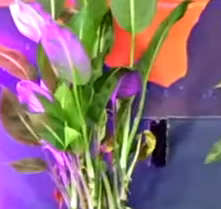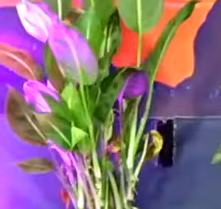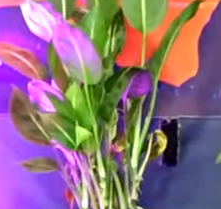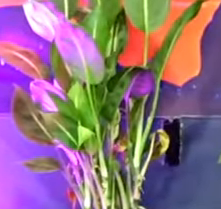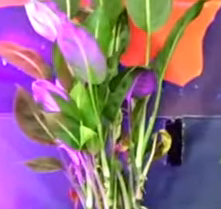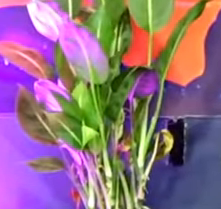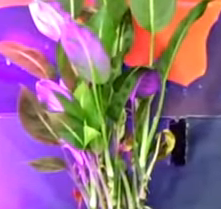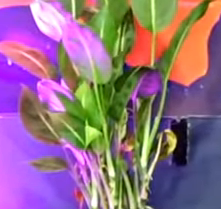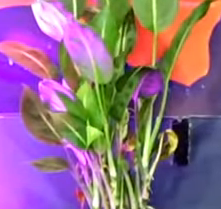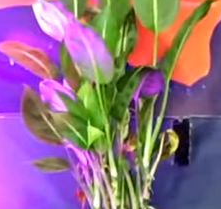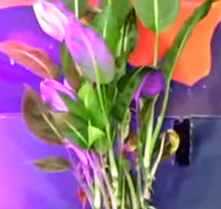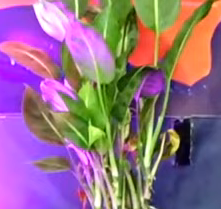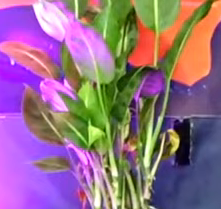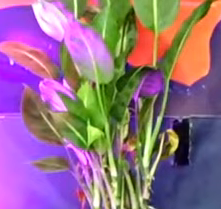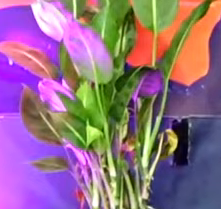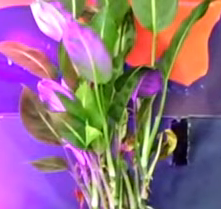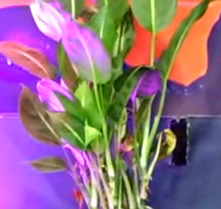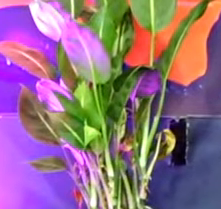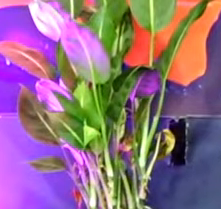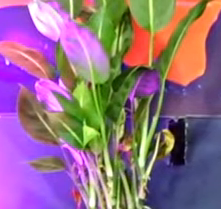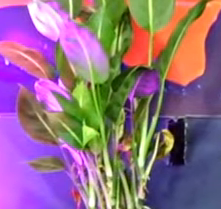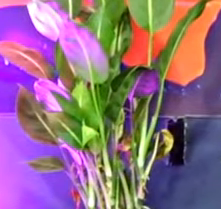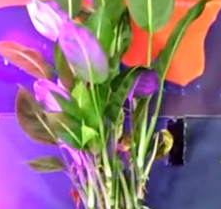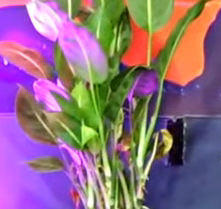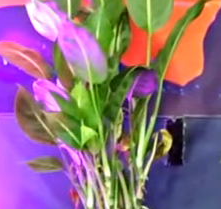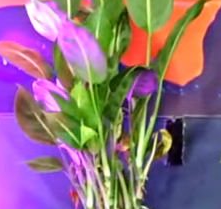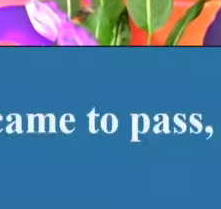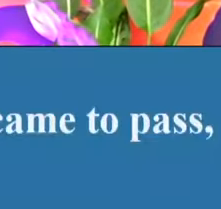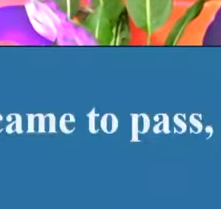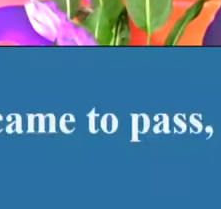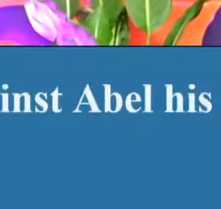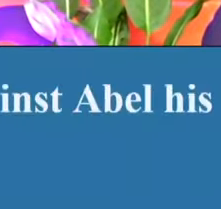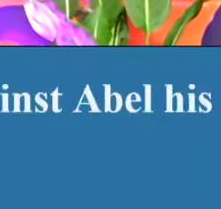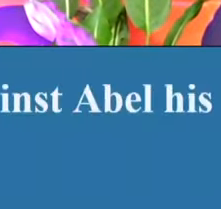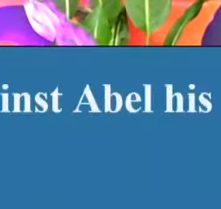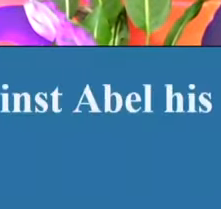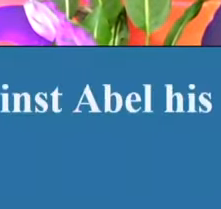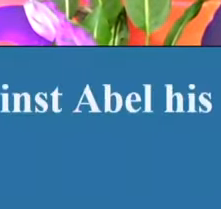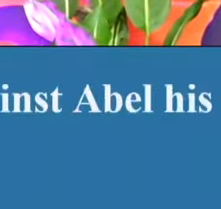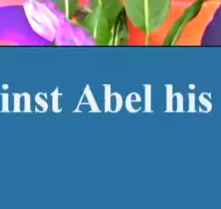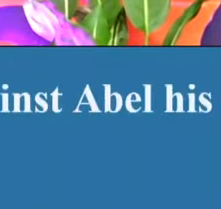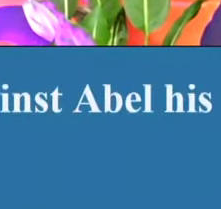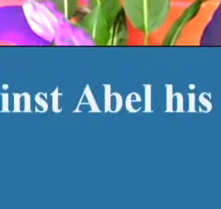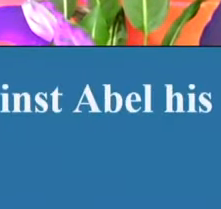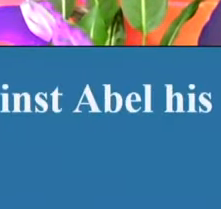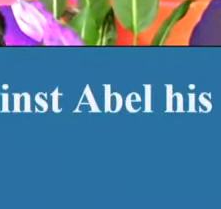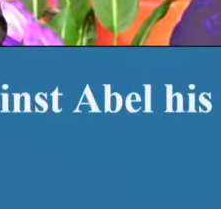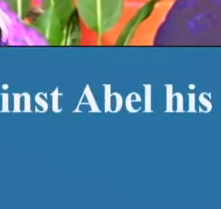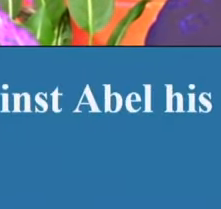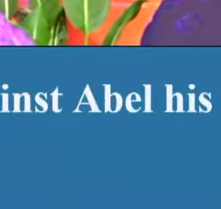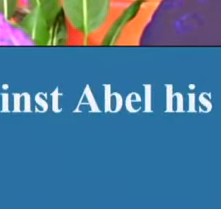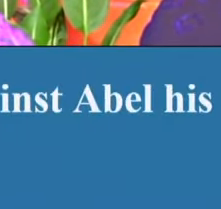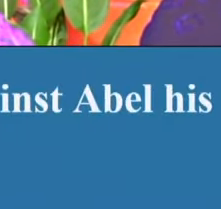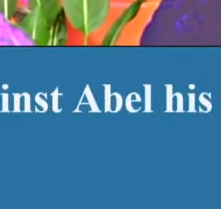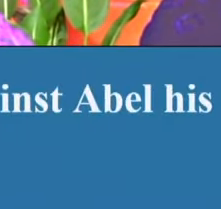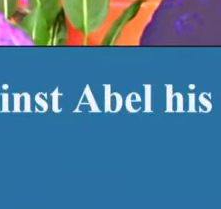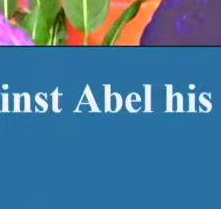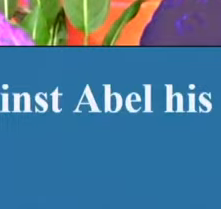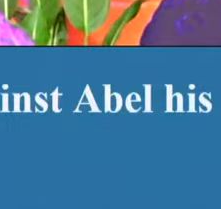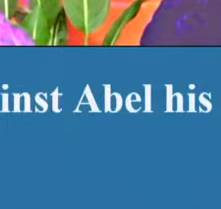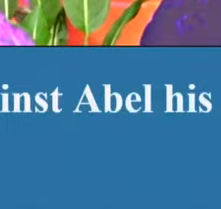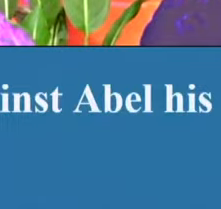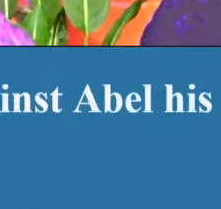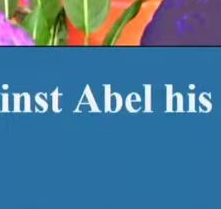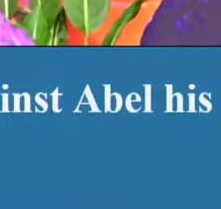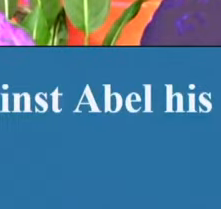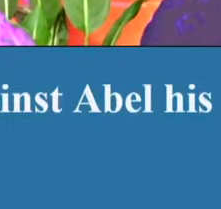were out there in the field that Cain arose up against his brother Abel and slay